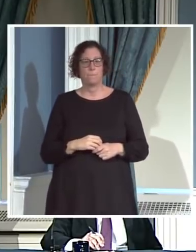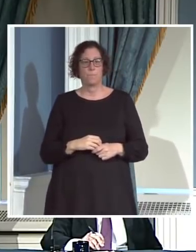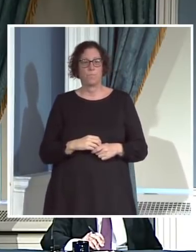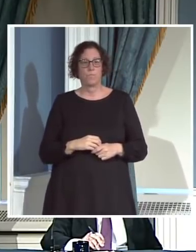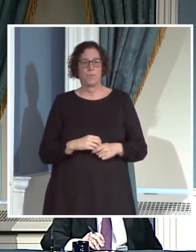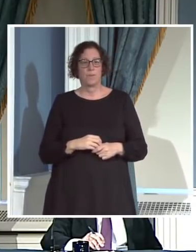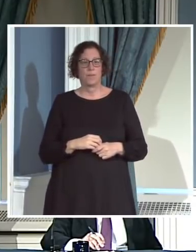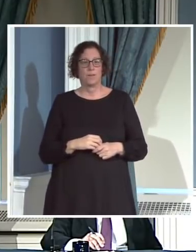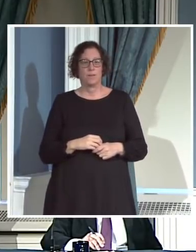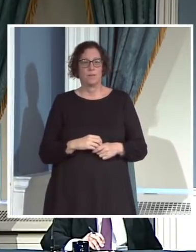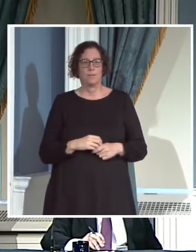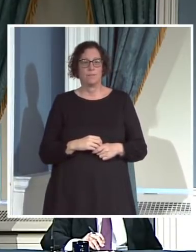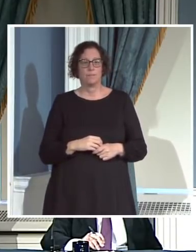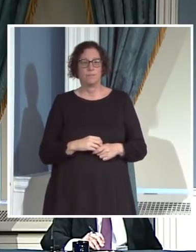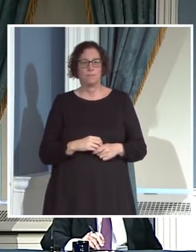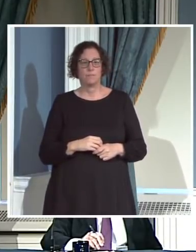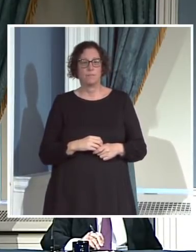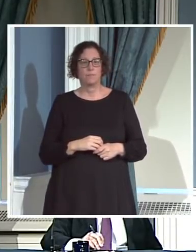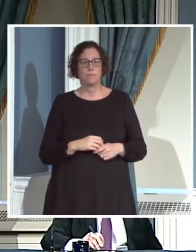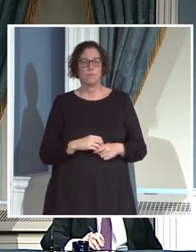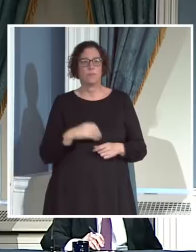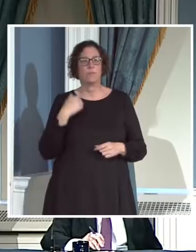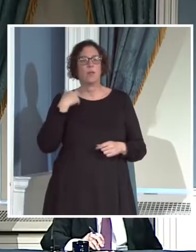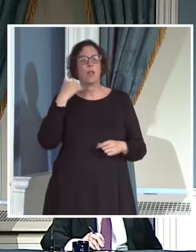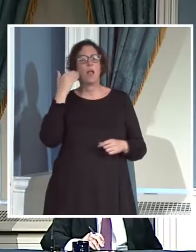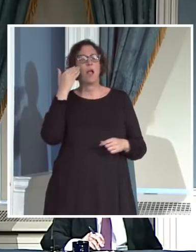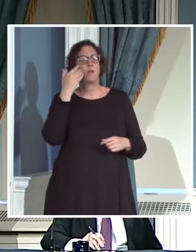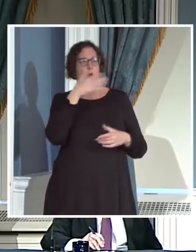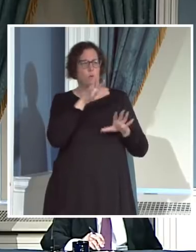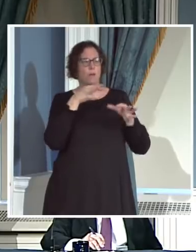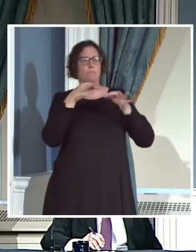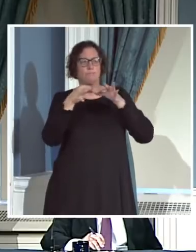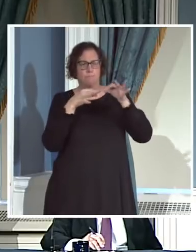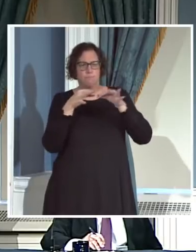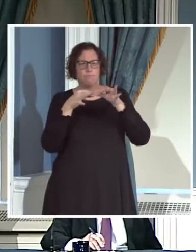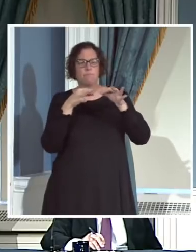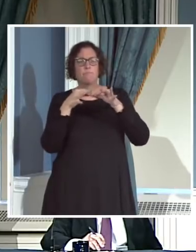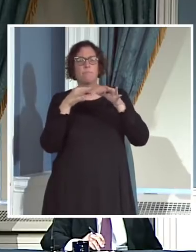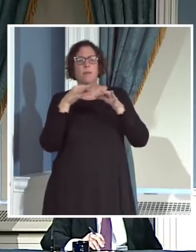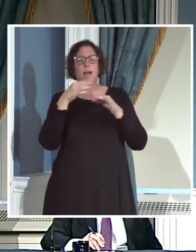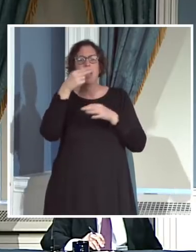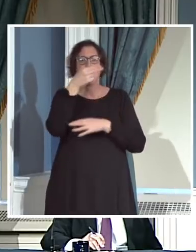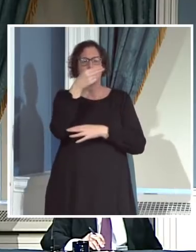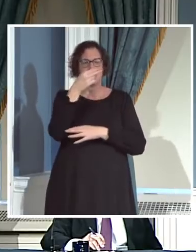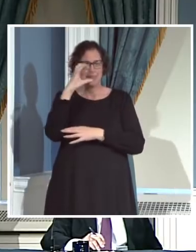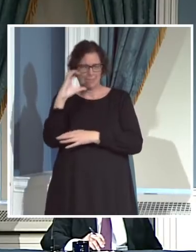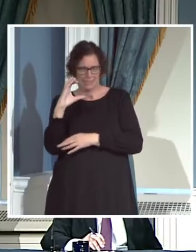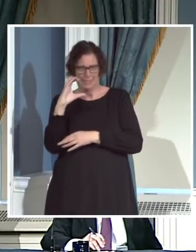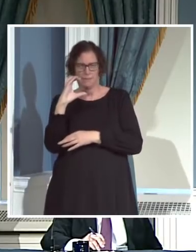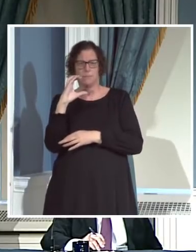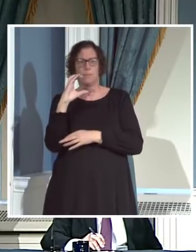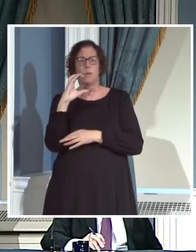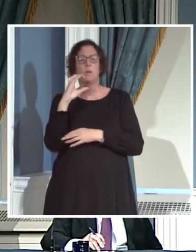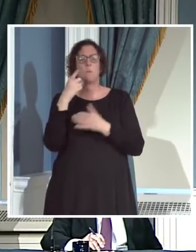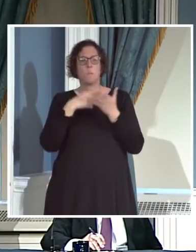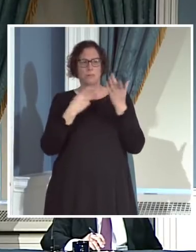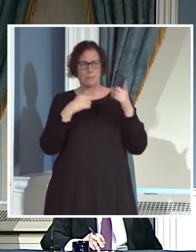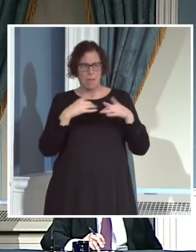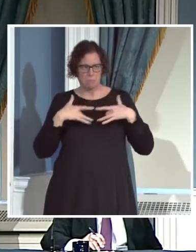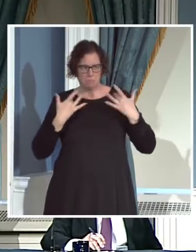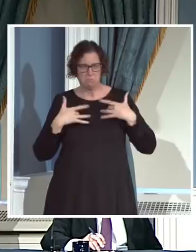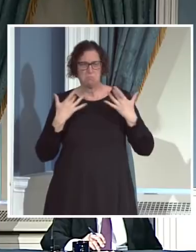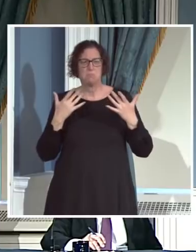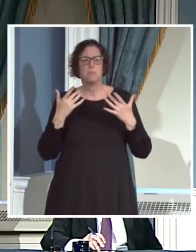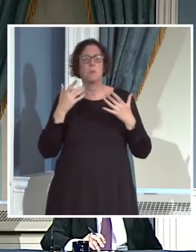tactical briefing, and I appreciate that, but I just wanted to ask you as the mayor, how confident do you feel about getting there?